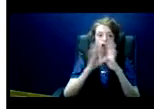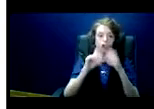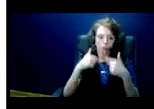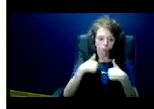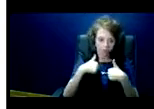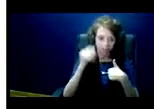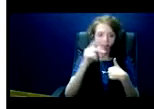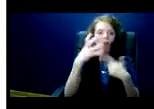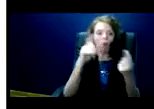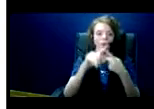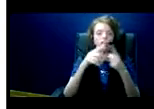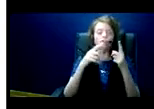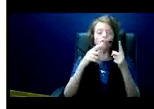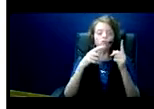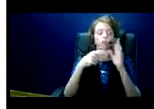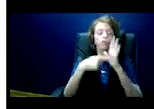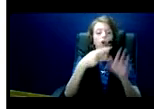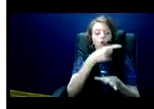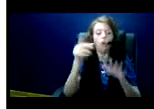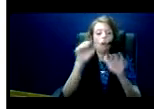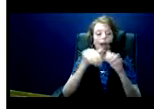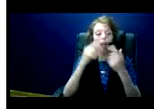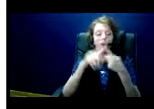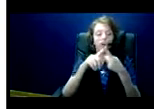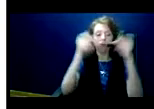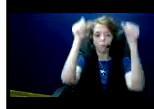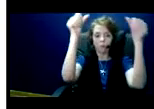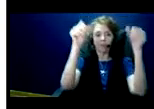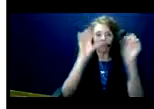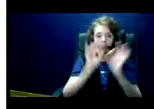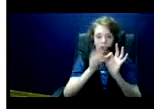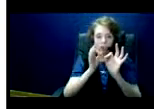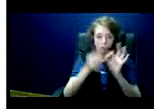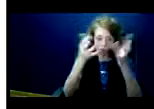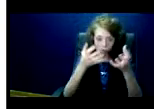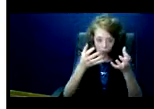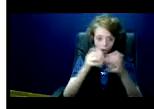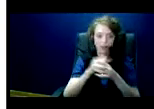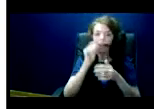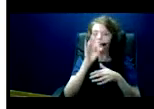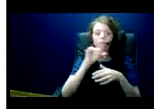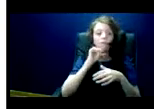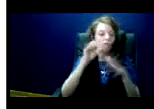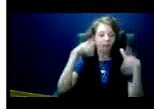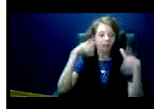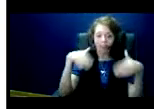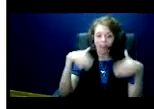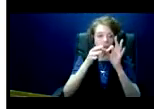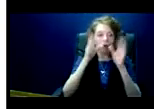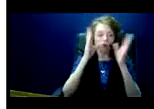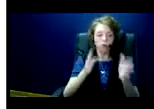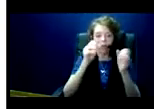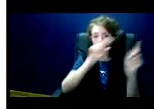out how to pin the interpreter view if you would like to. If you haven't found the interpreter, you can scroll